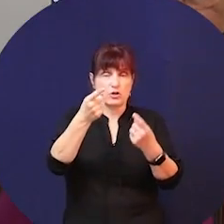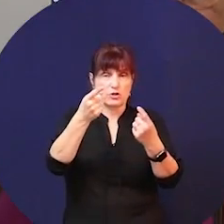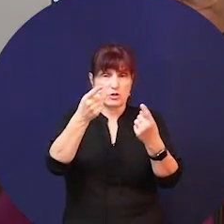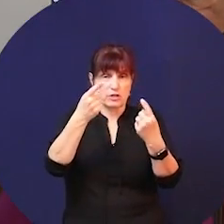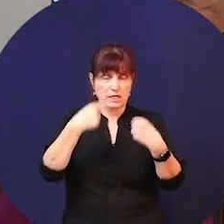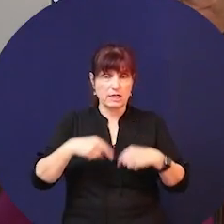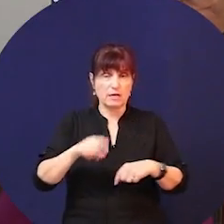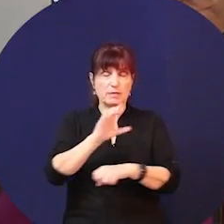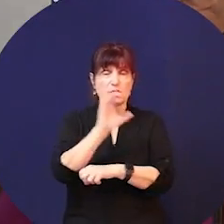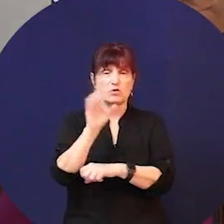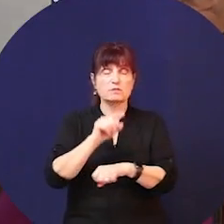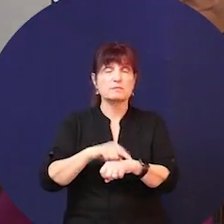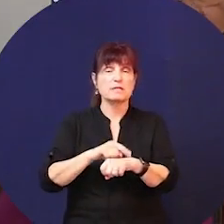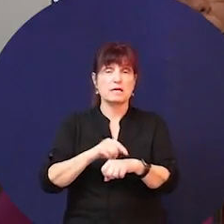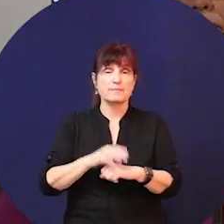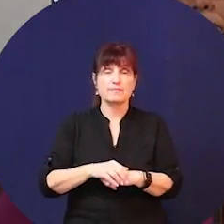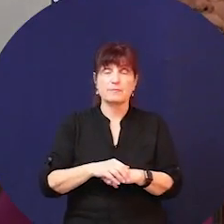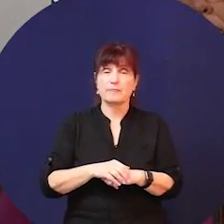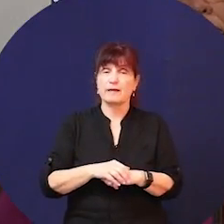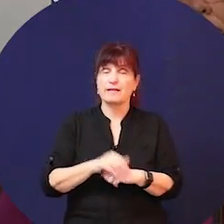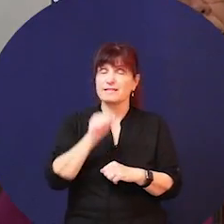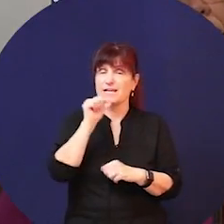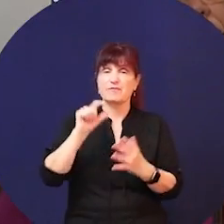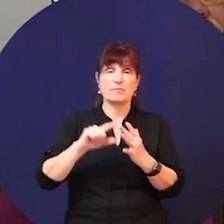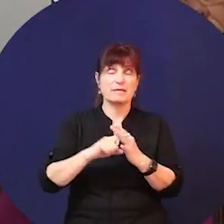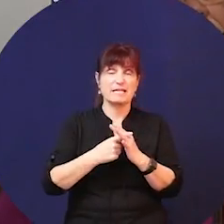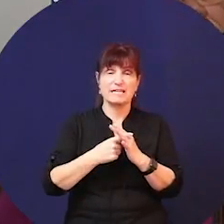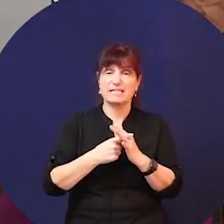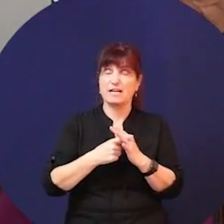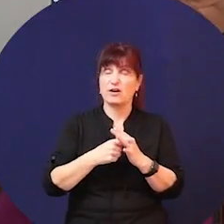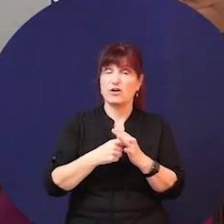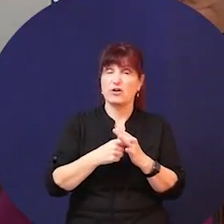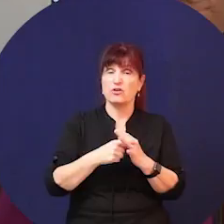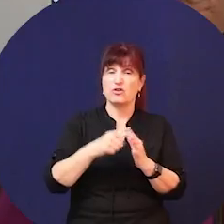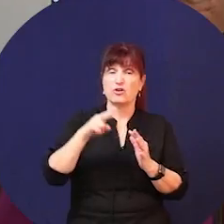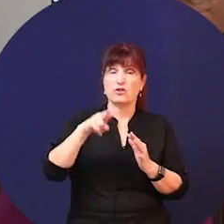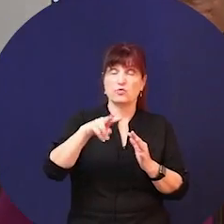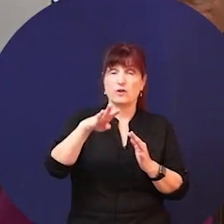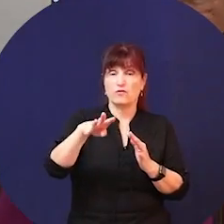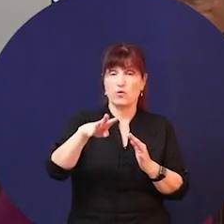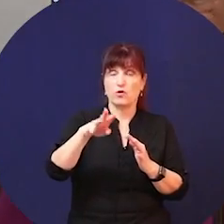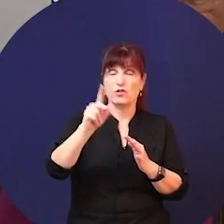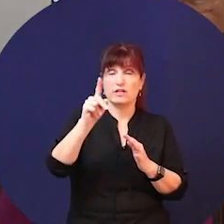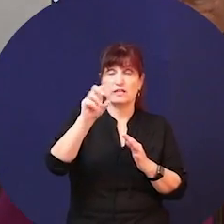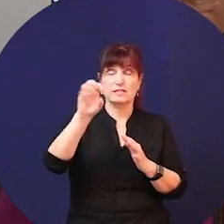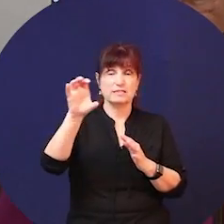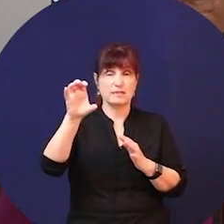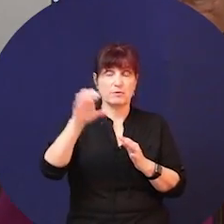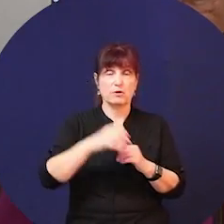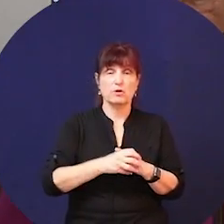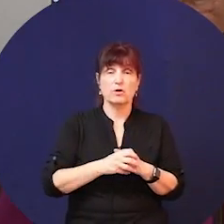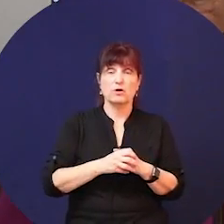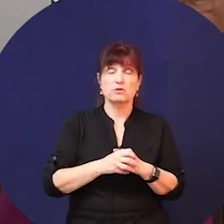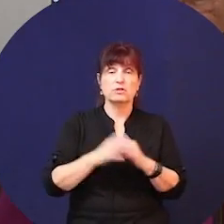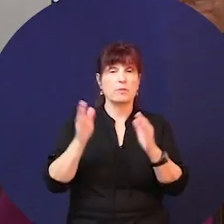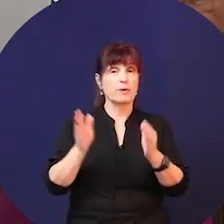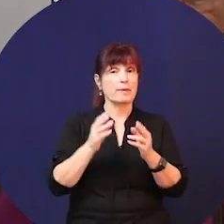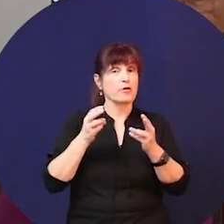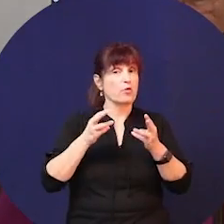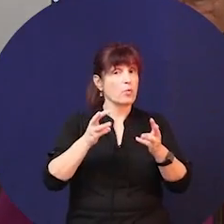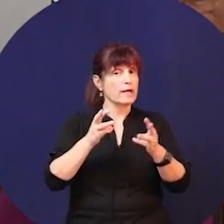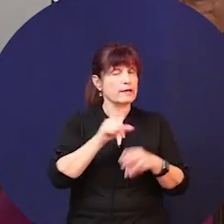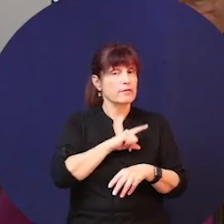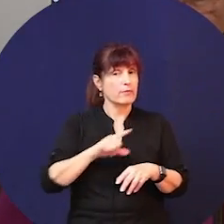Christmas season, which for us won't even begin until the 24th of December. So to hear, prepare the way of